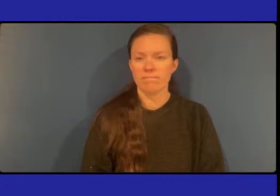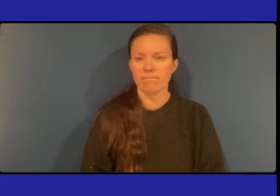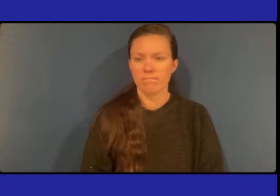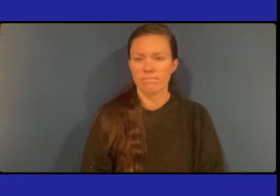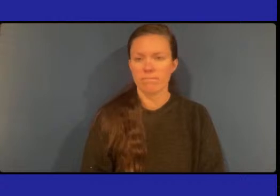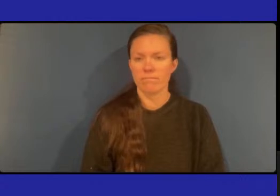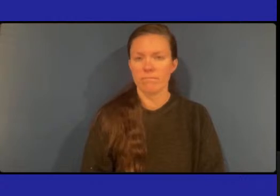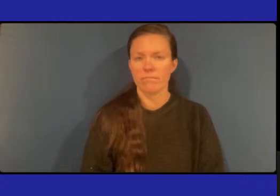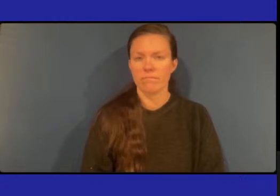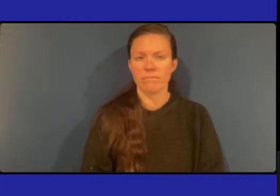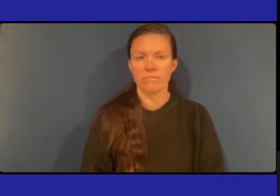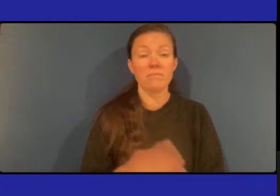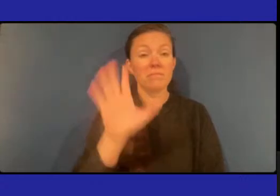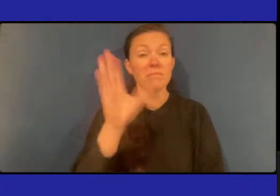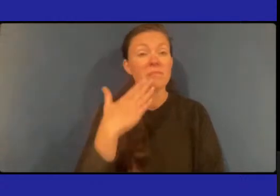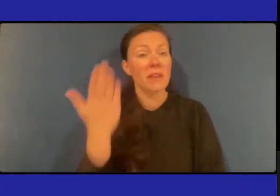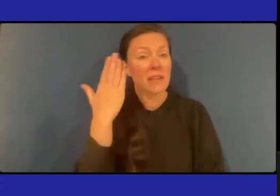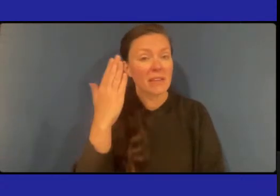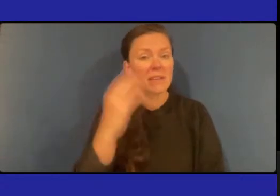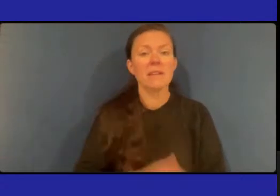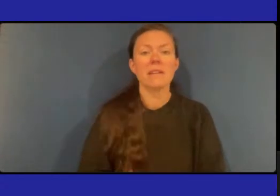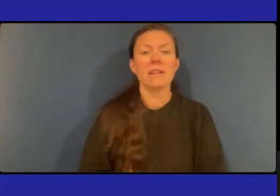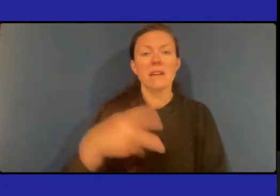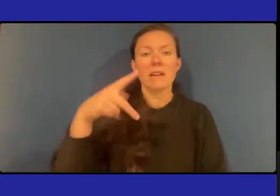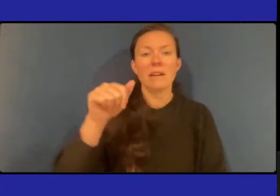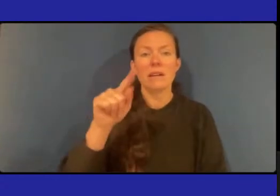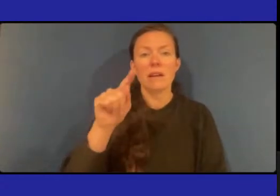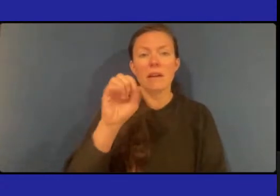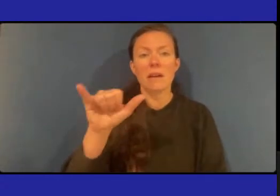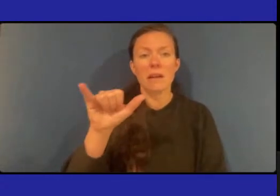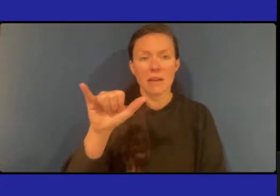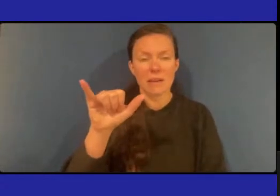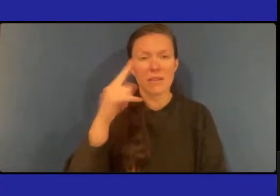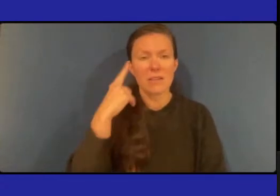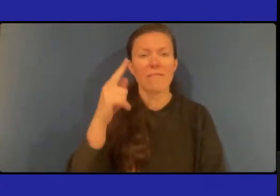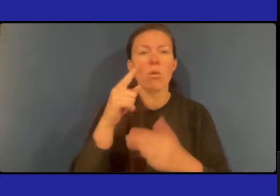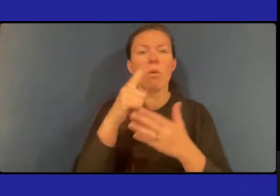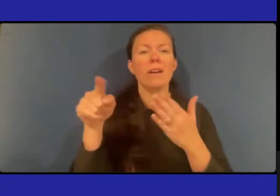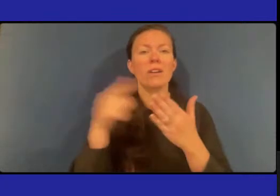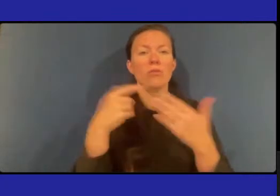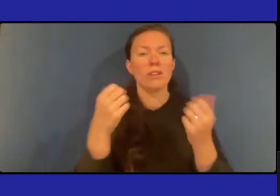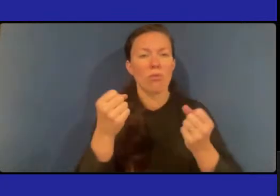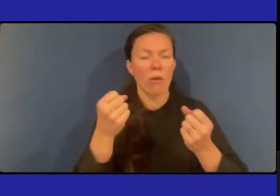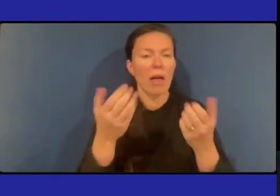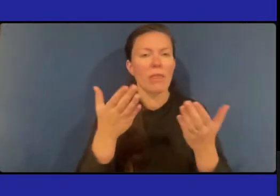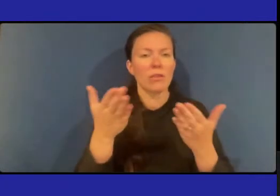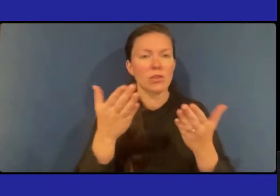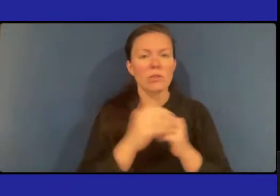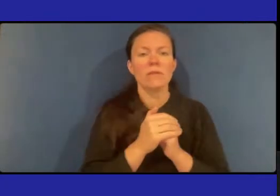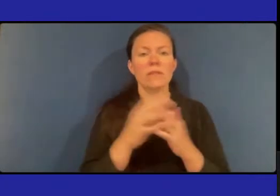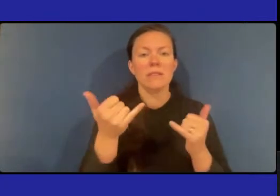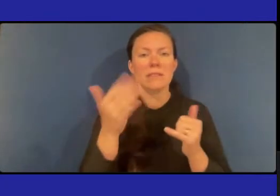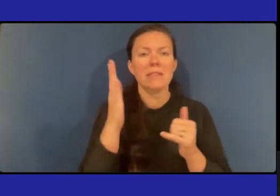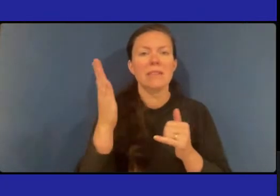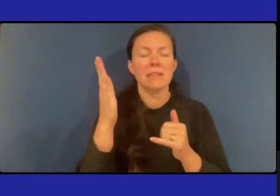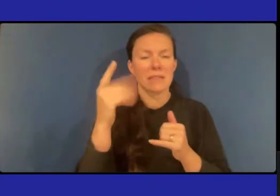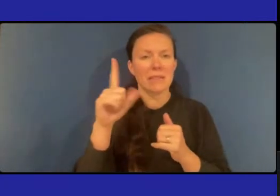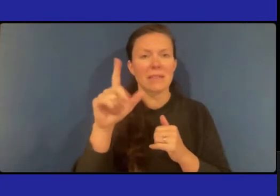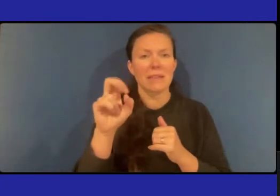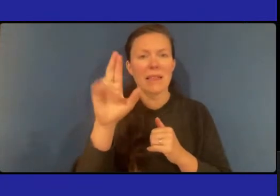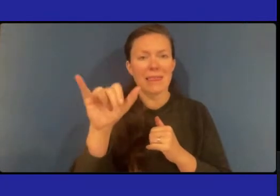Good morning. I'm Patsy Young for Correctional Health Services, and presenting is Timothy O'Leary. He's our Chief Financial